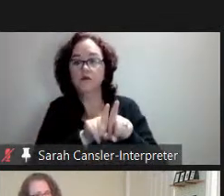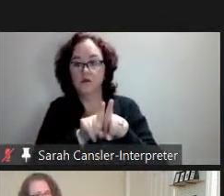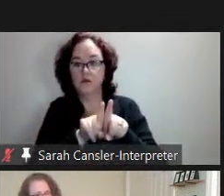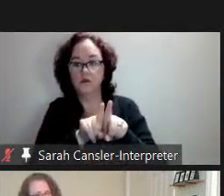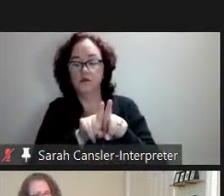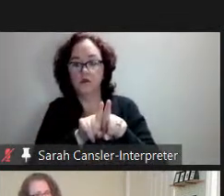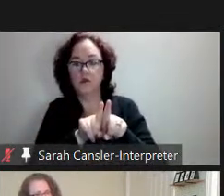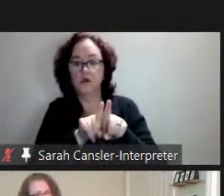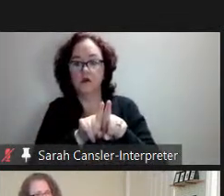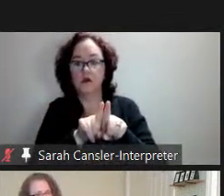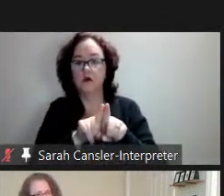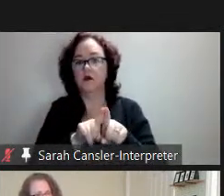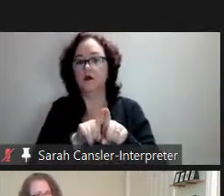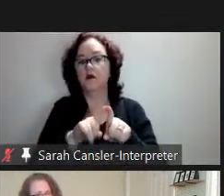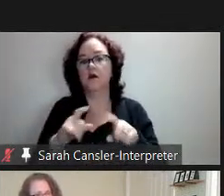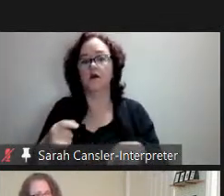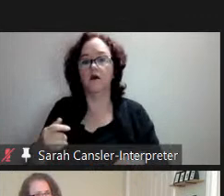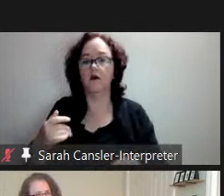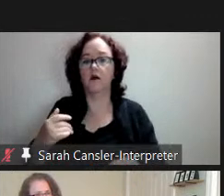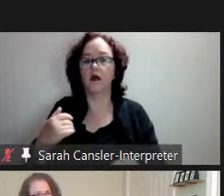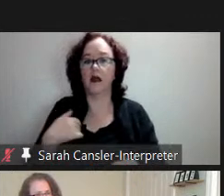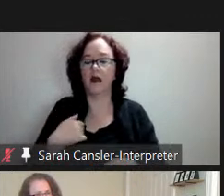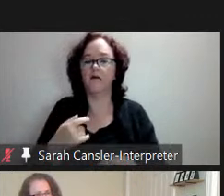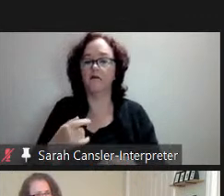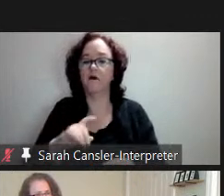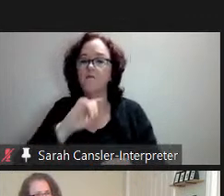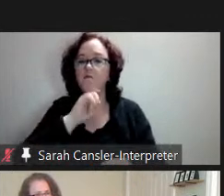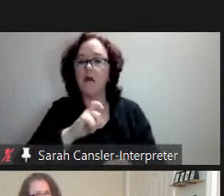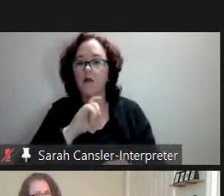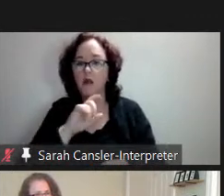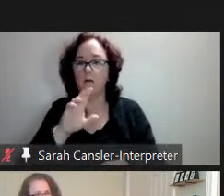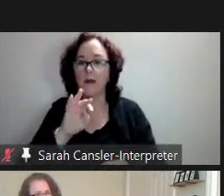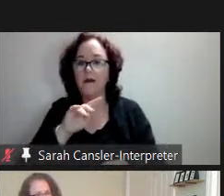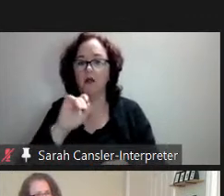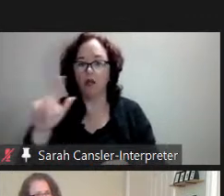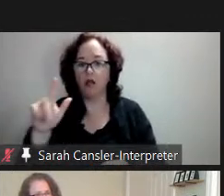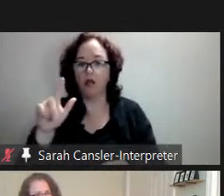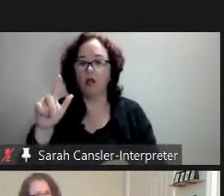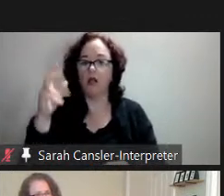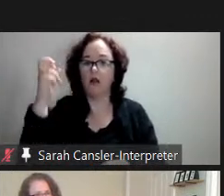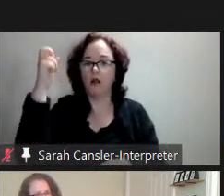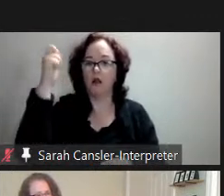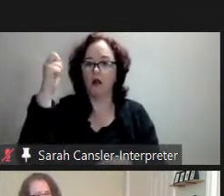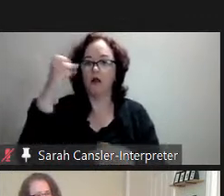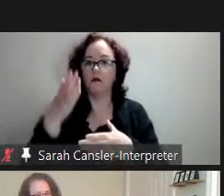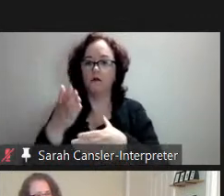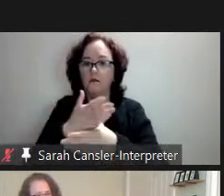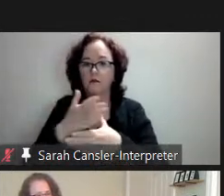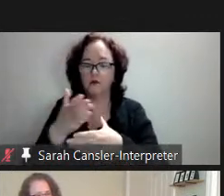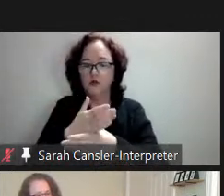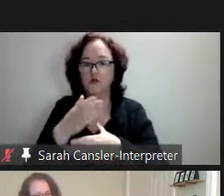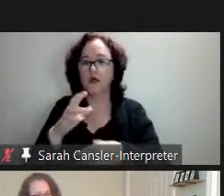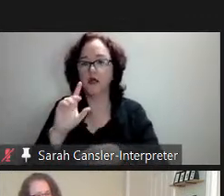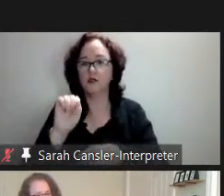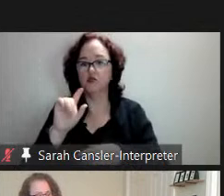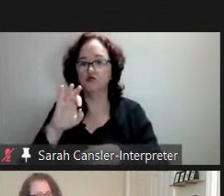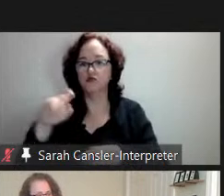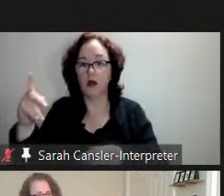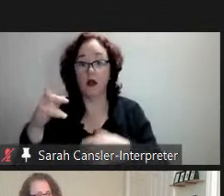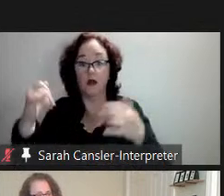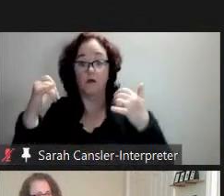of swing down metal grab straps. So these are located right